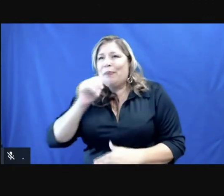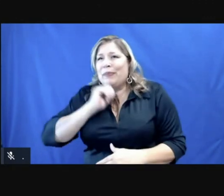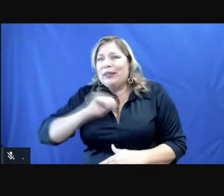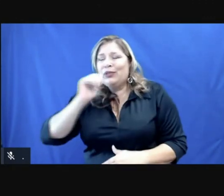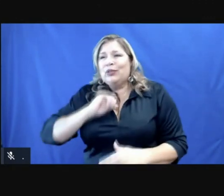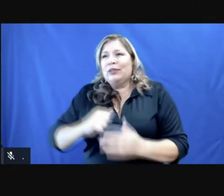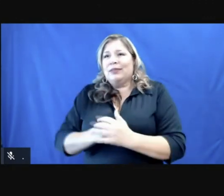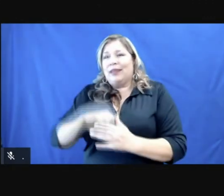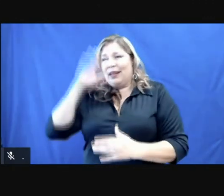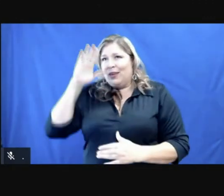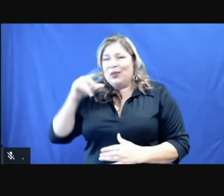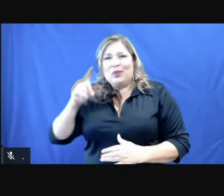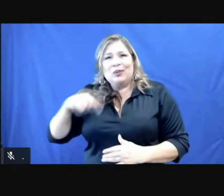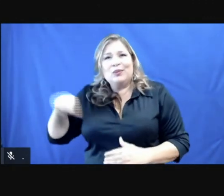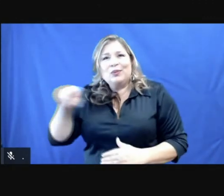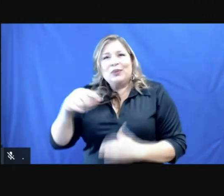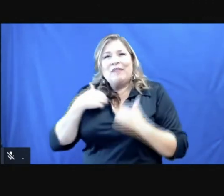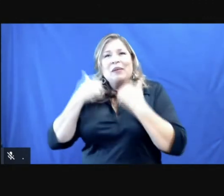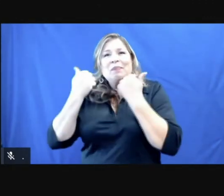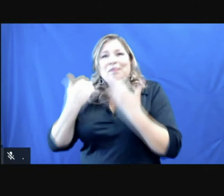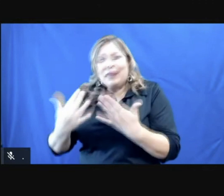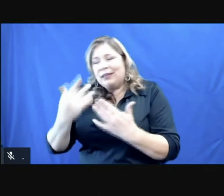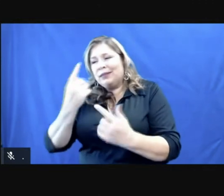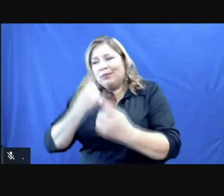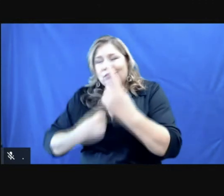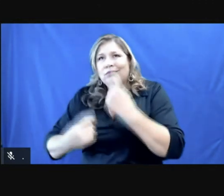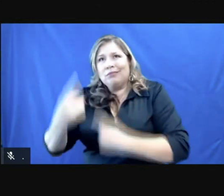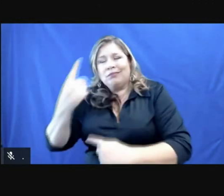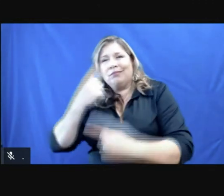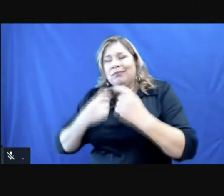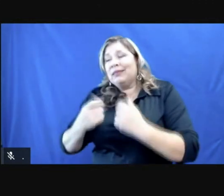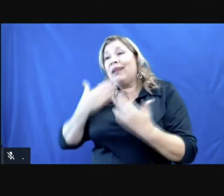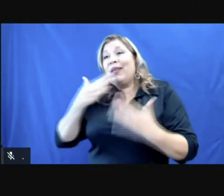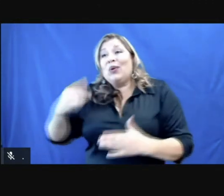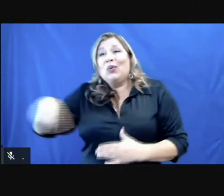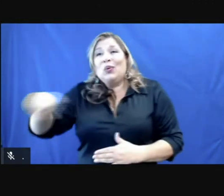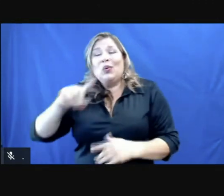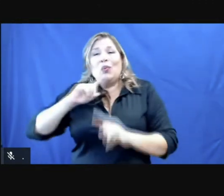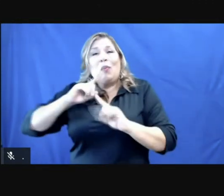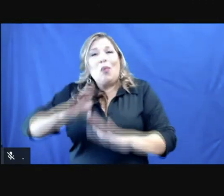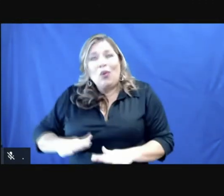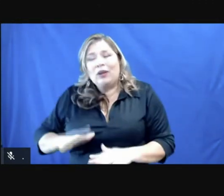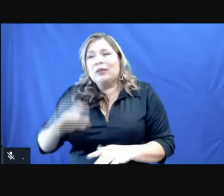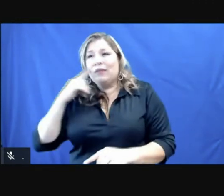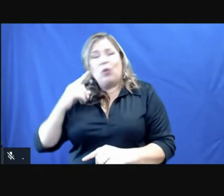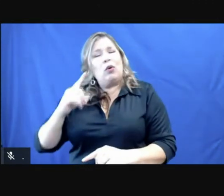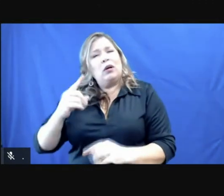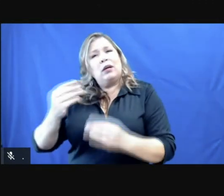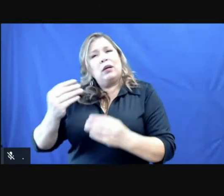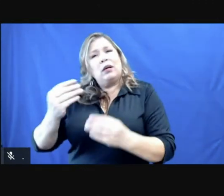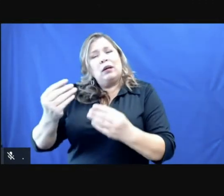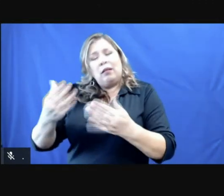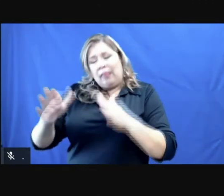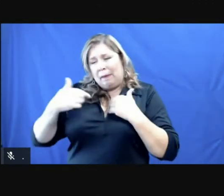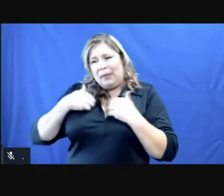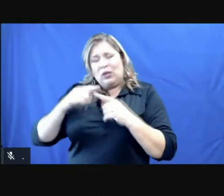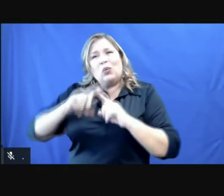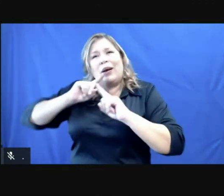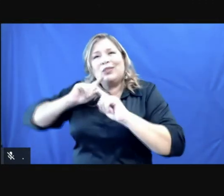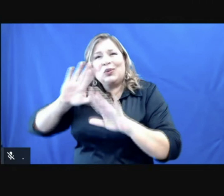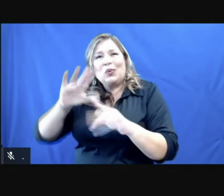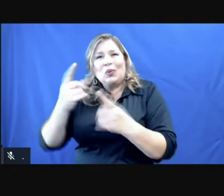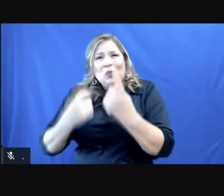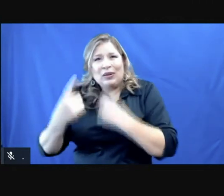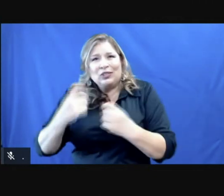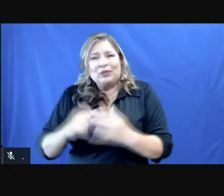through a number of really important questions. Thank you to the reporters for providing me a chance to clarify details. I know